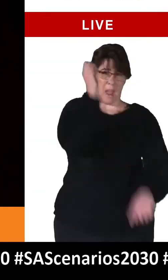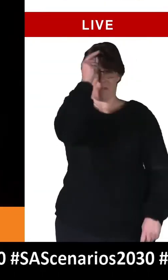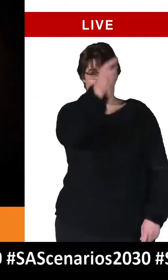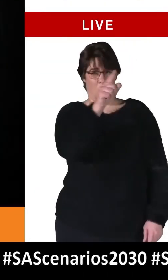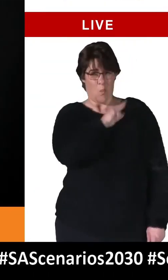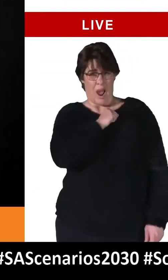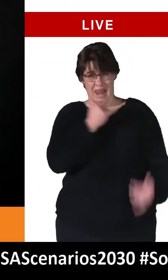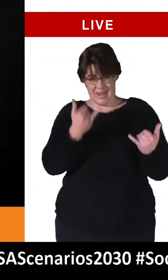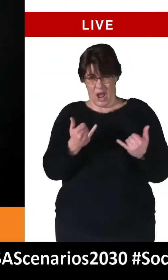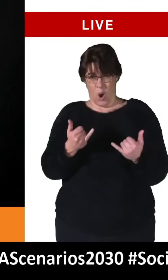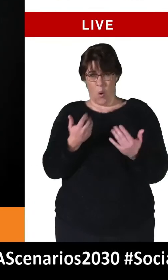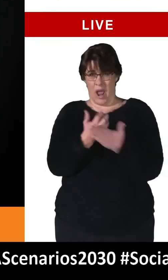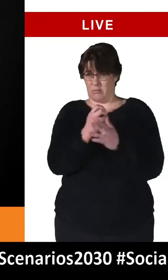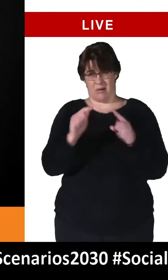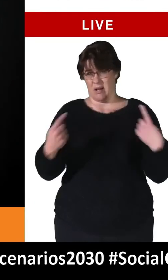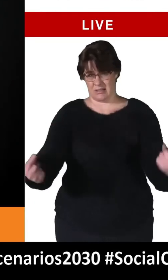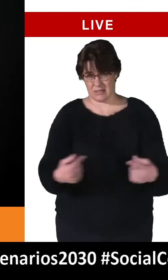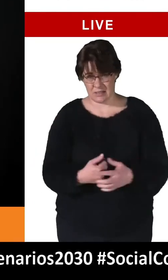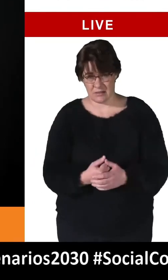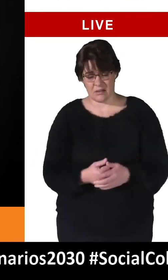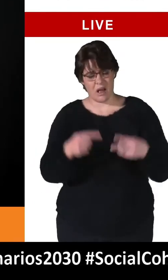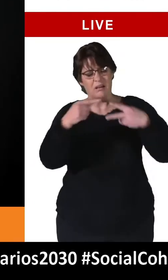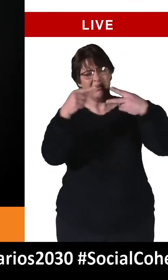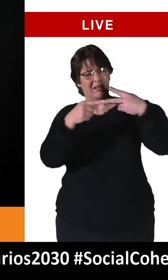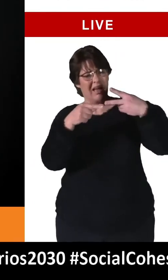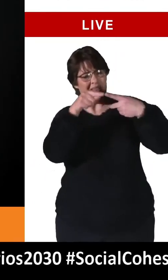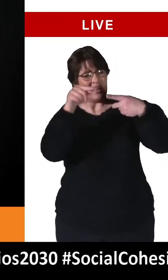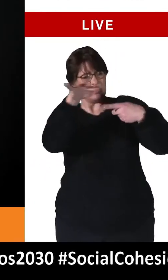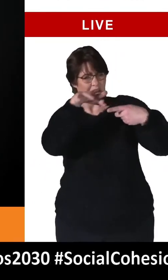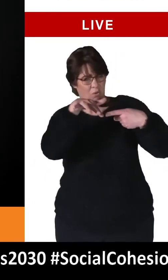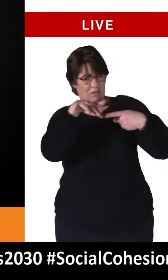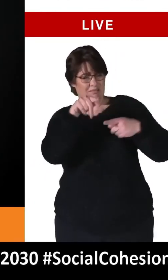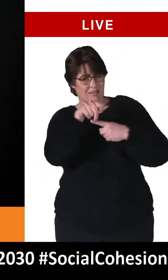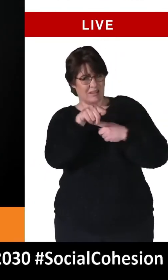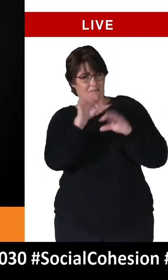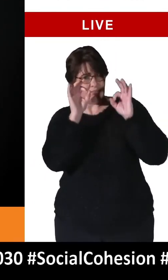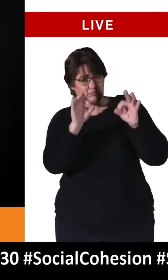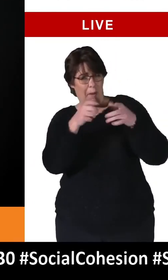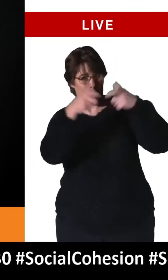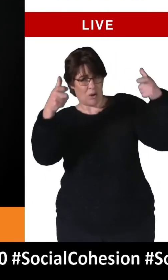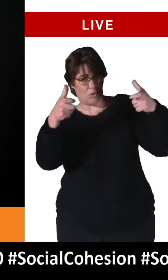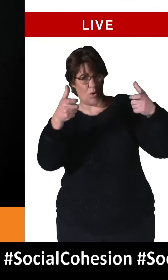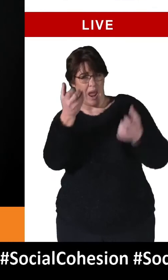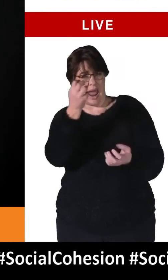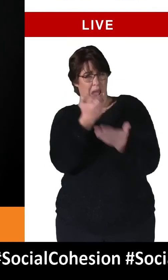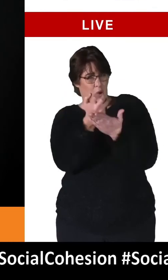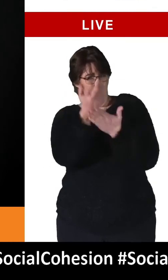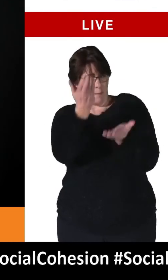economy. 2 questions. Will that scenario allow for appropriate macroeconomic